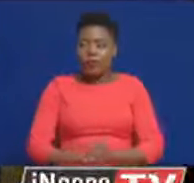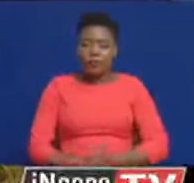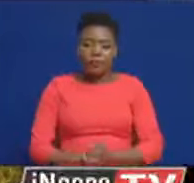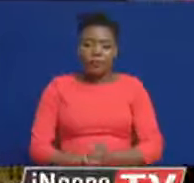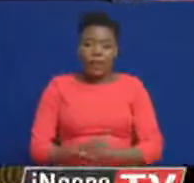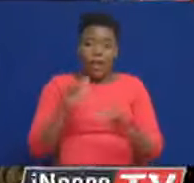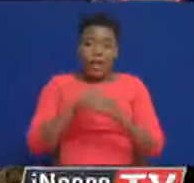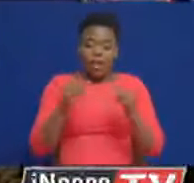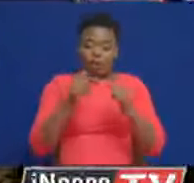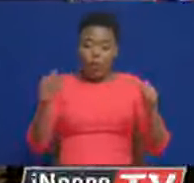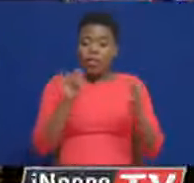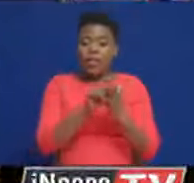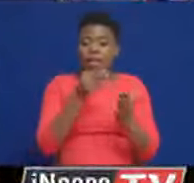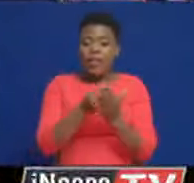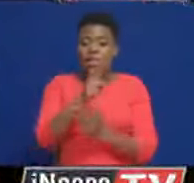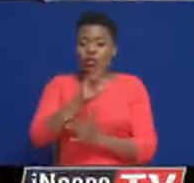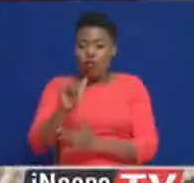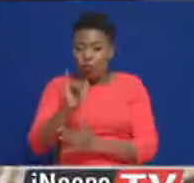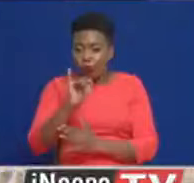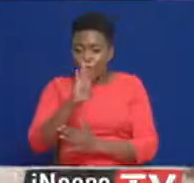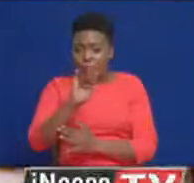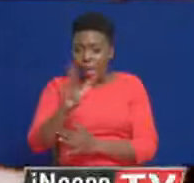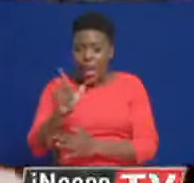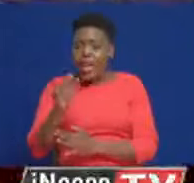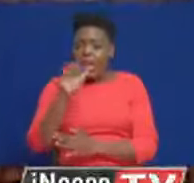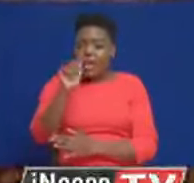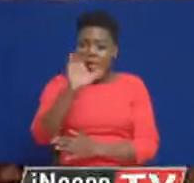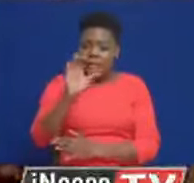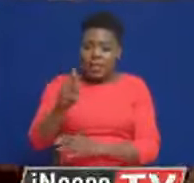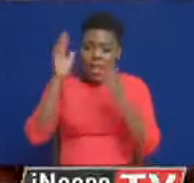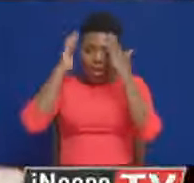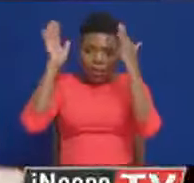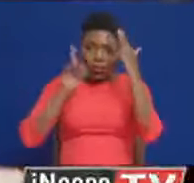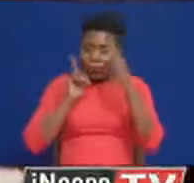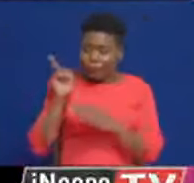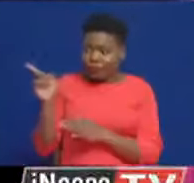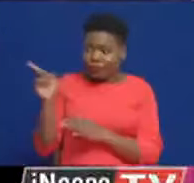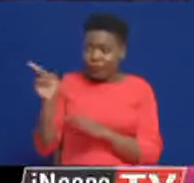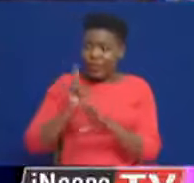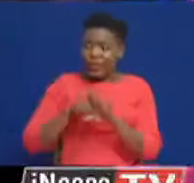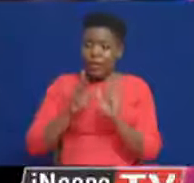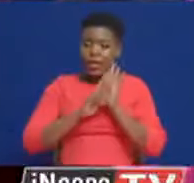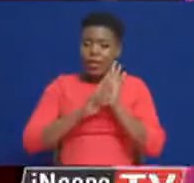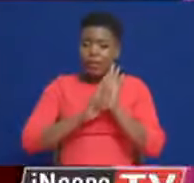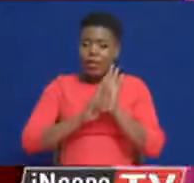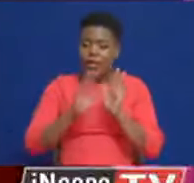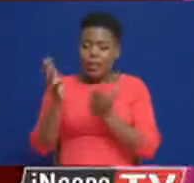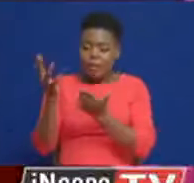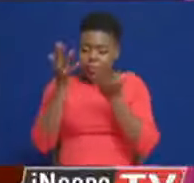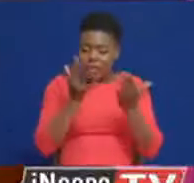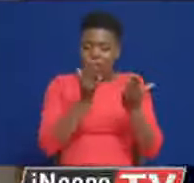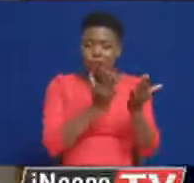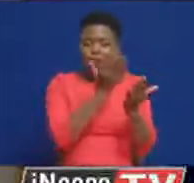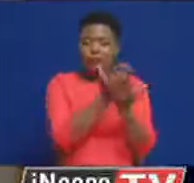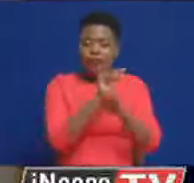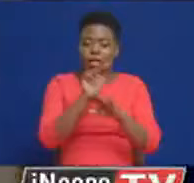In opposing the bill in its current form, the SEK Archbishop, while formally presenting his submissions before the